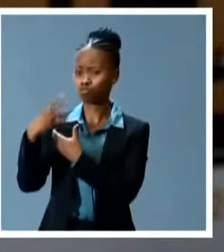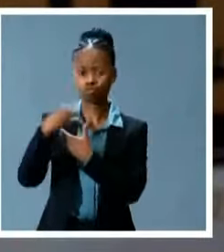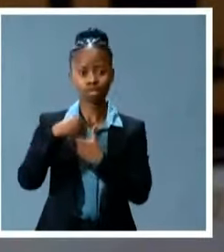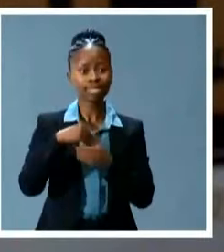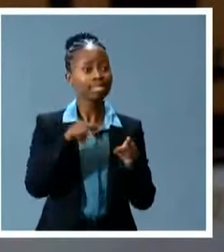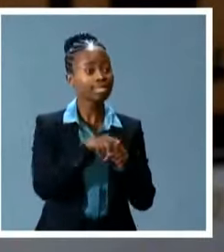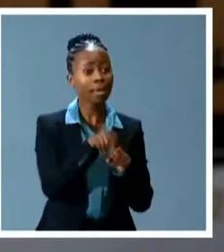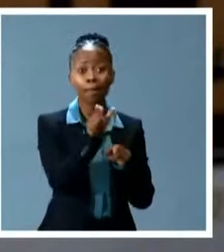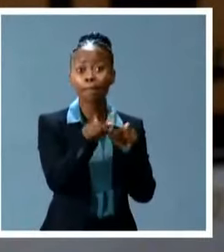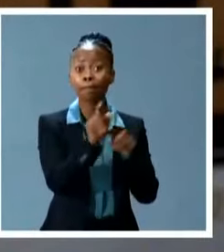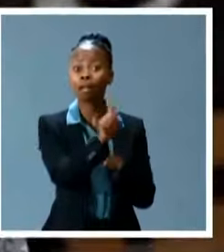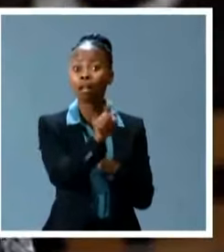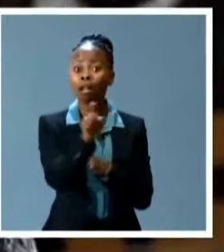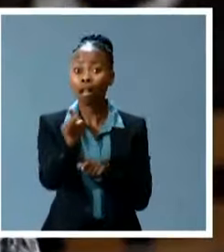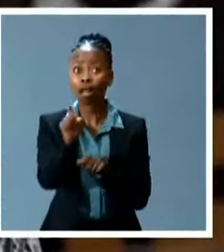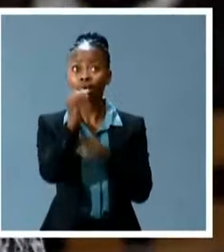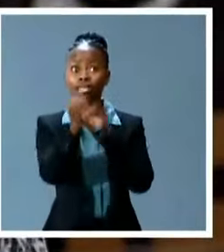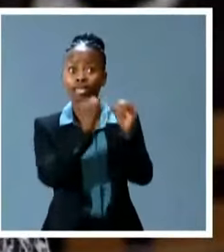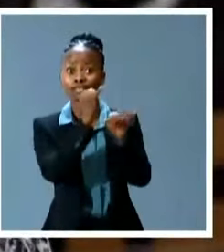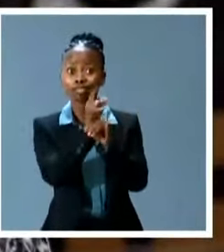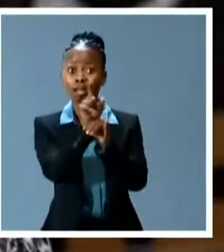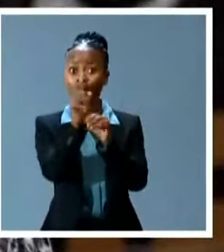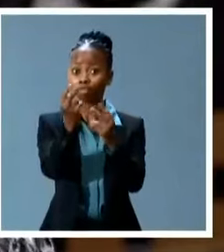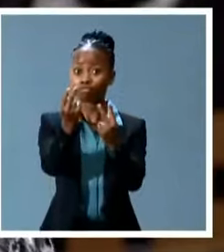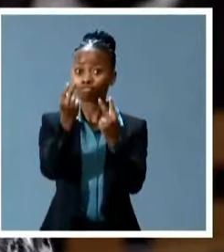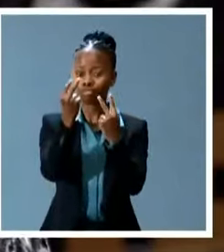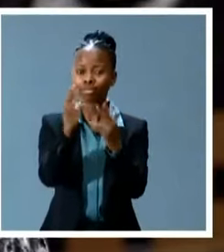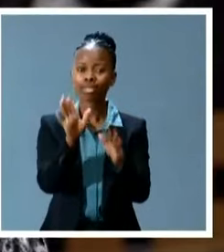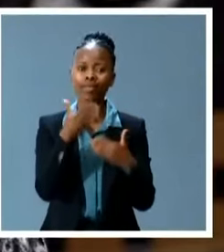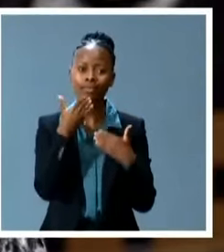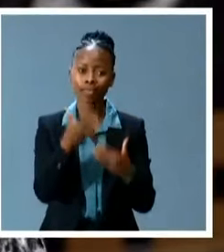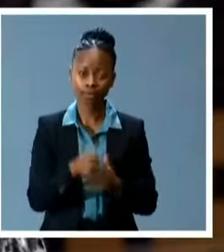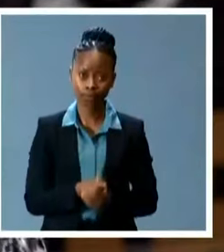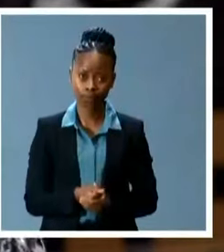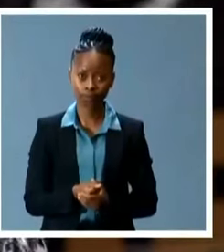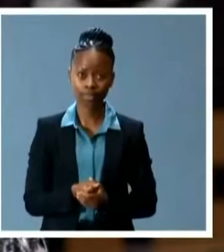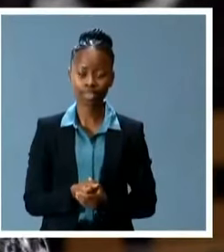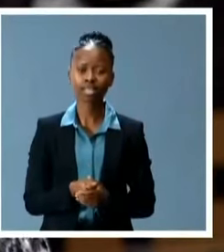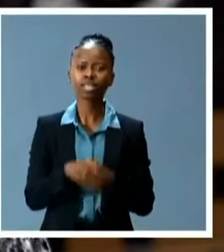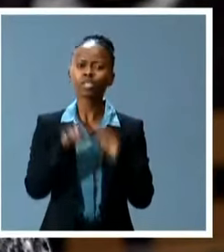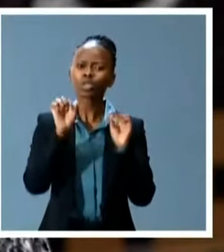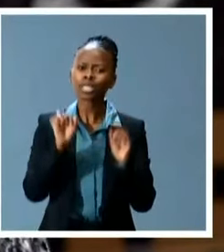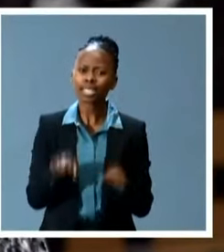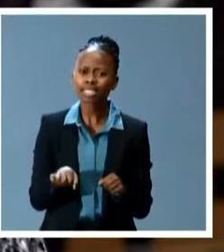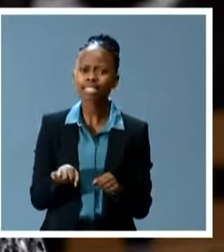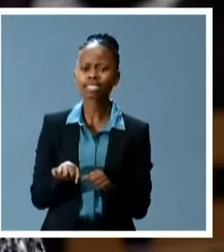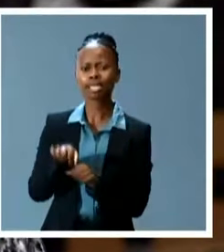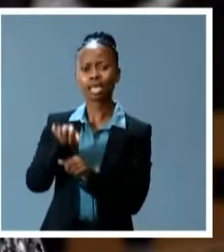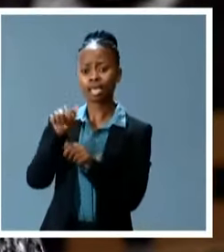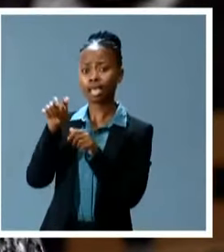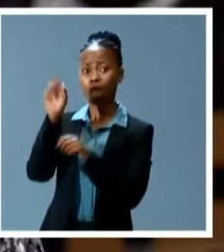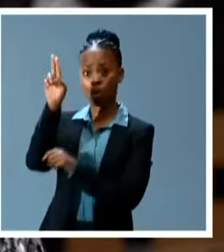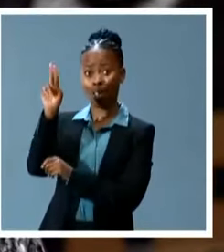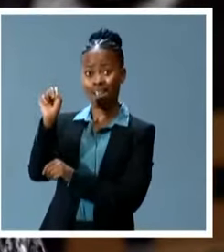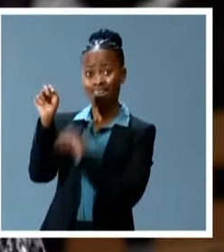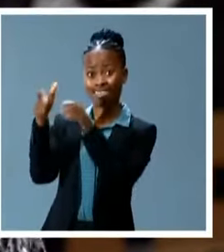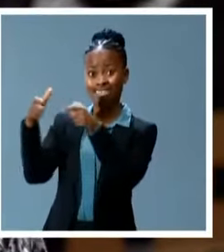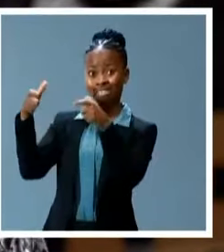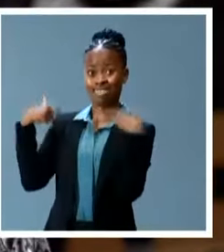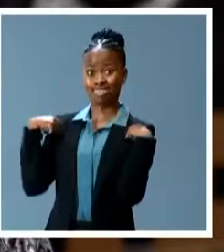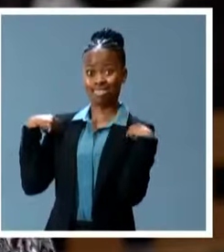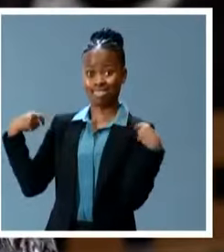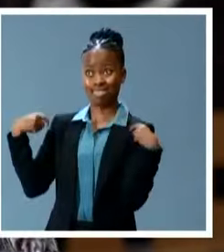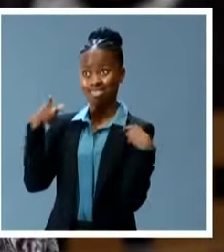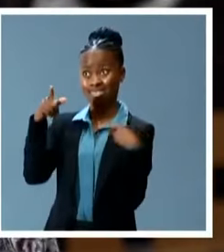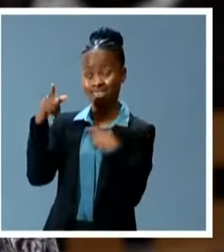you are in the world. Although we are unable to host Secretary General António Guterres in South